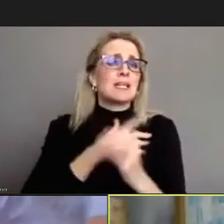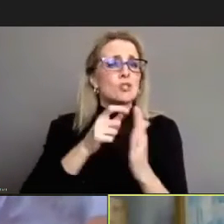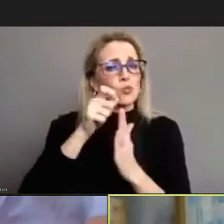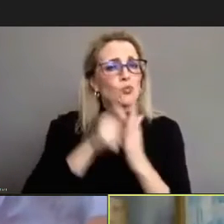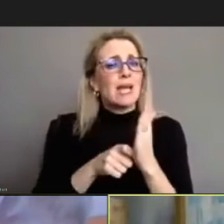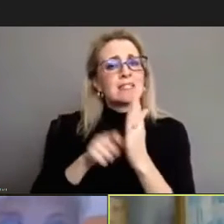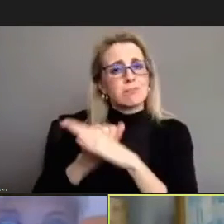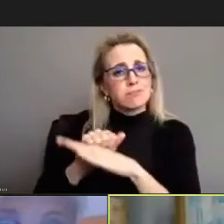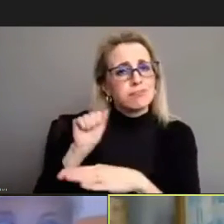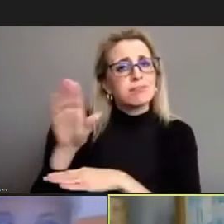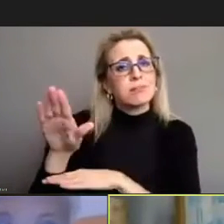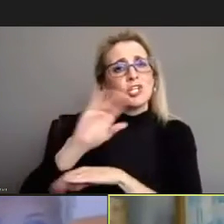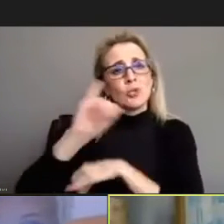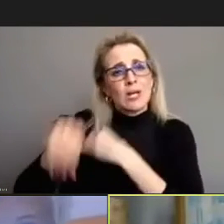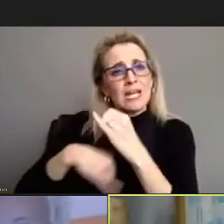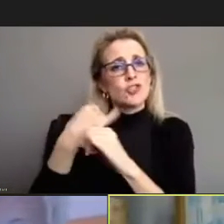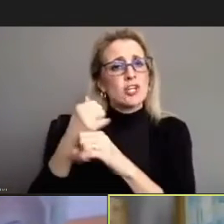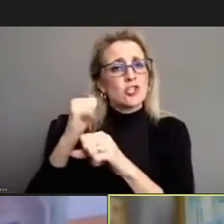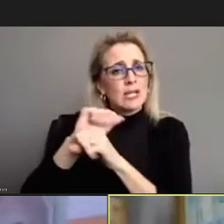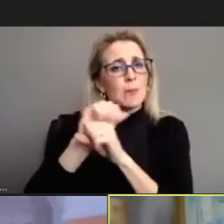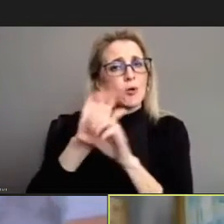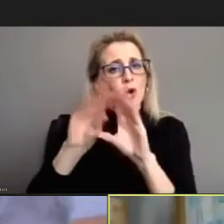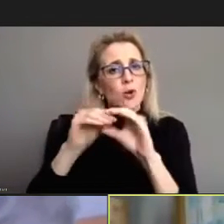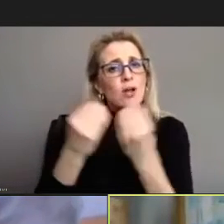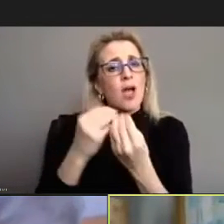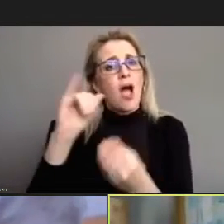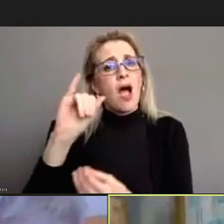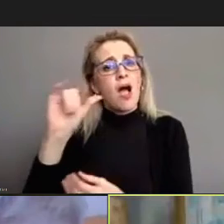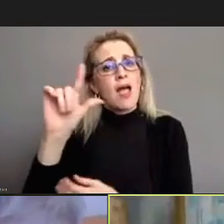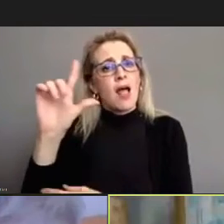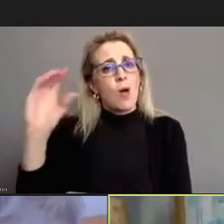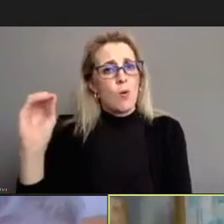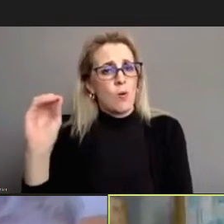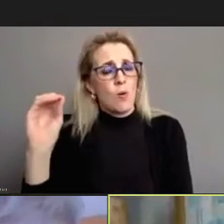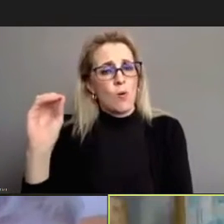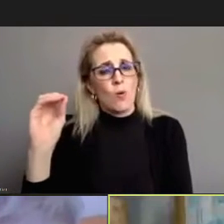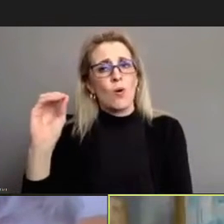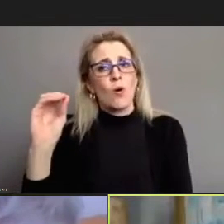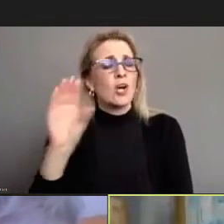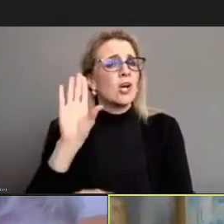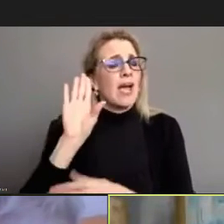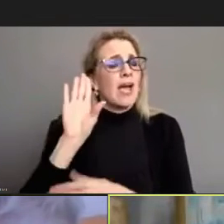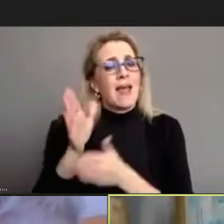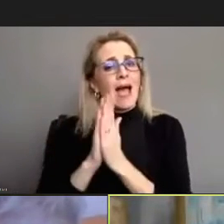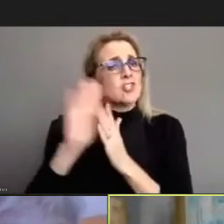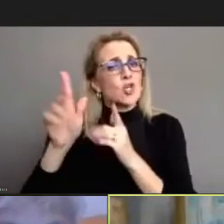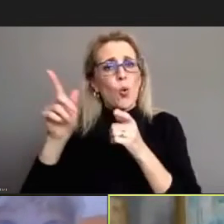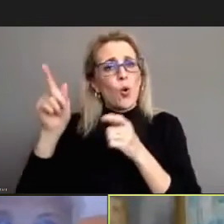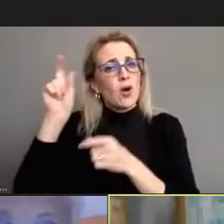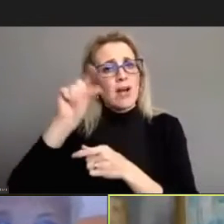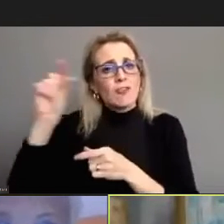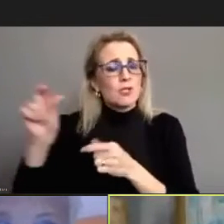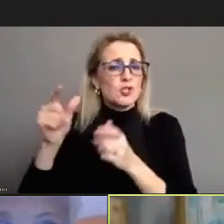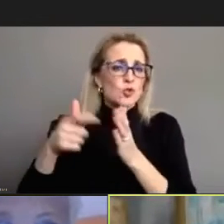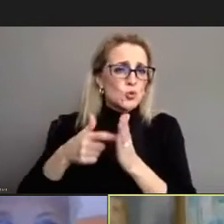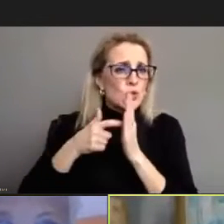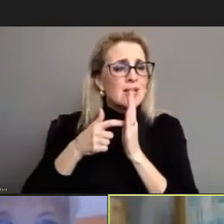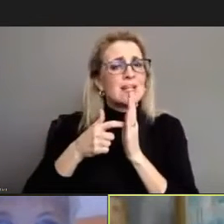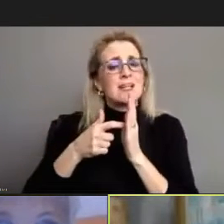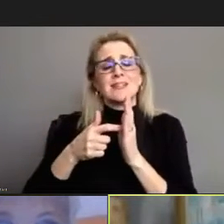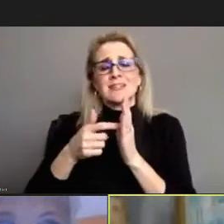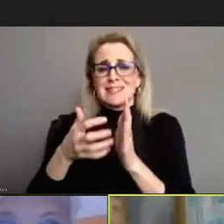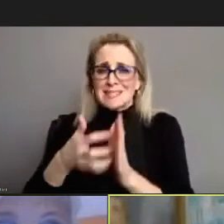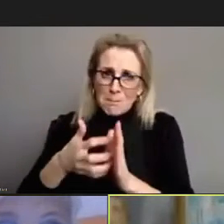Labor Organization, ILO, as well as your government and demand the expulsion of Islamic regime